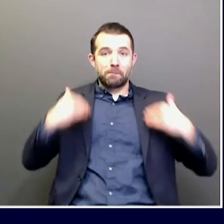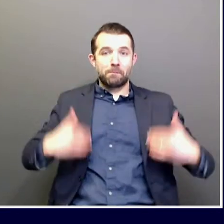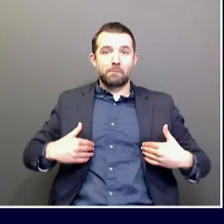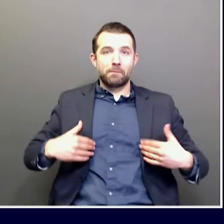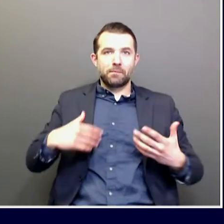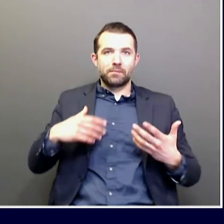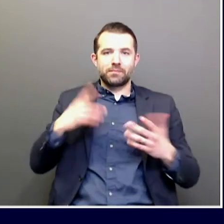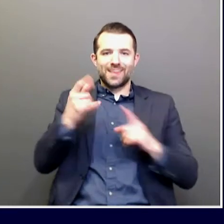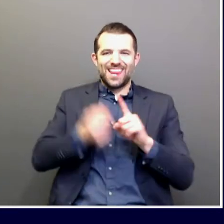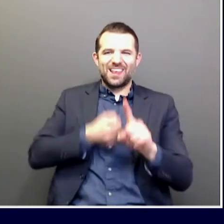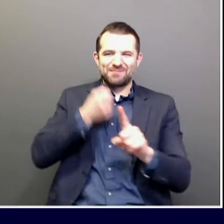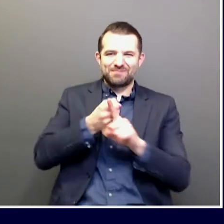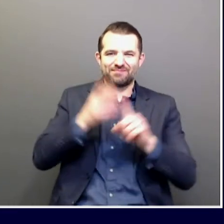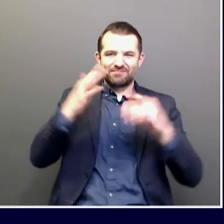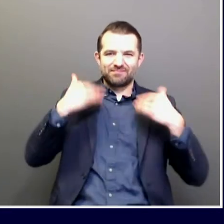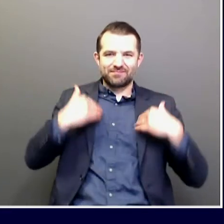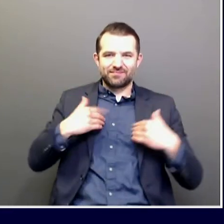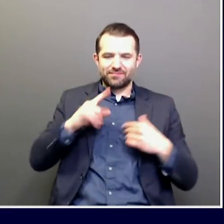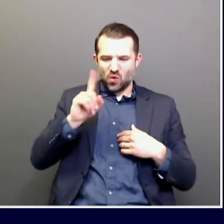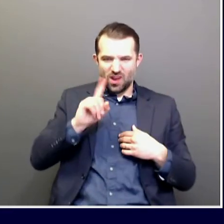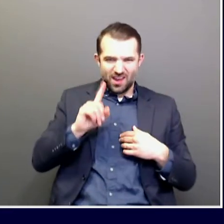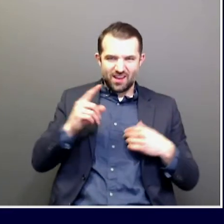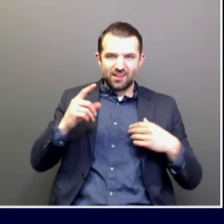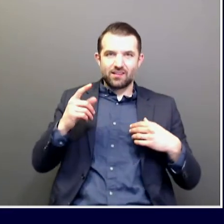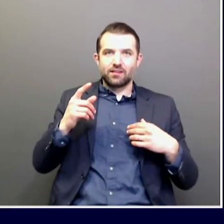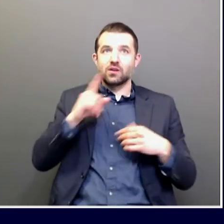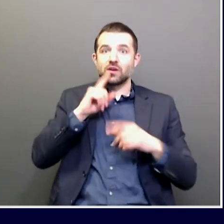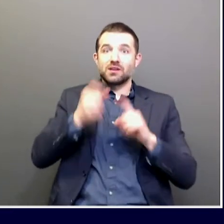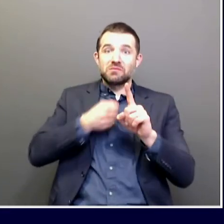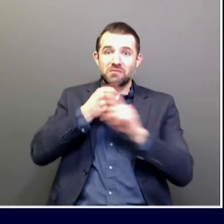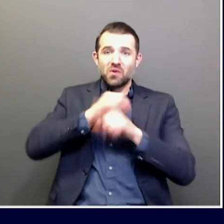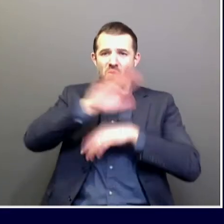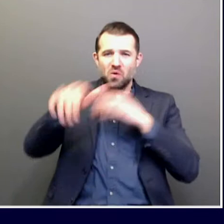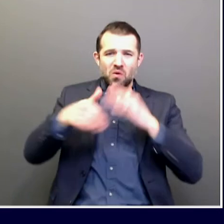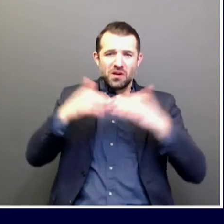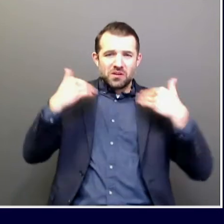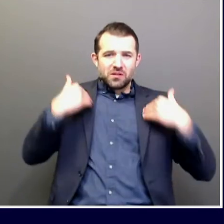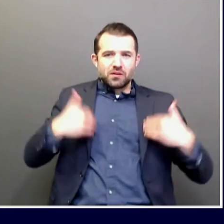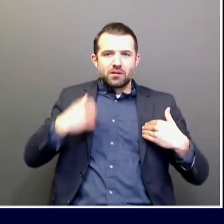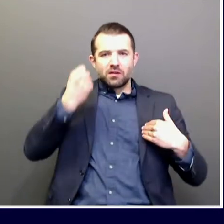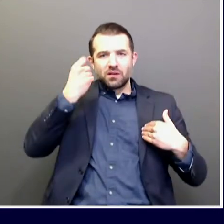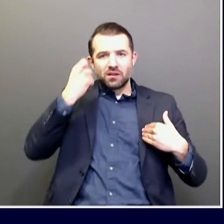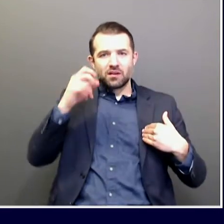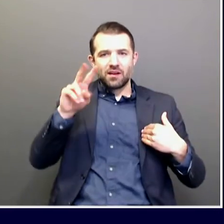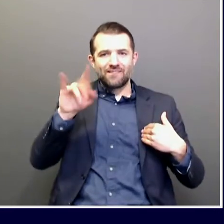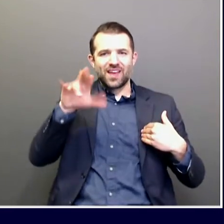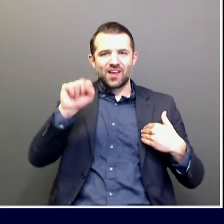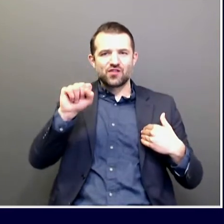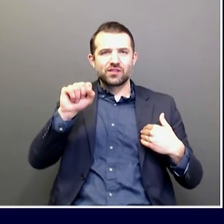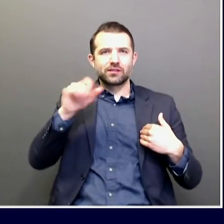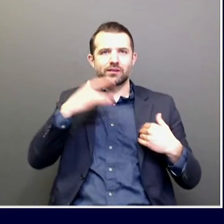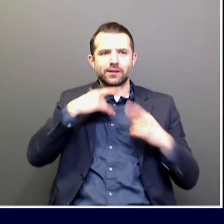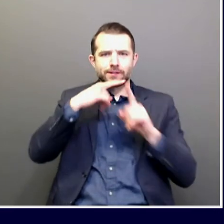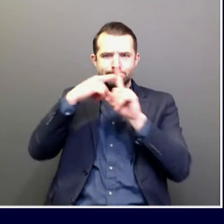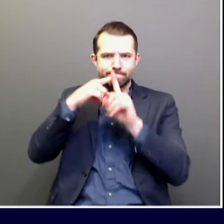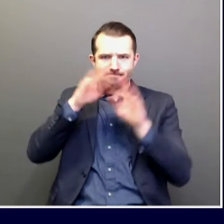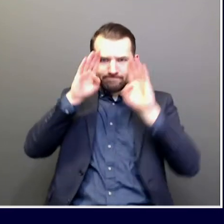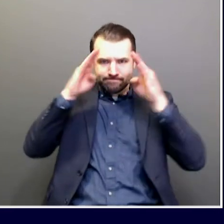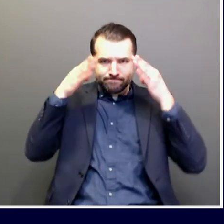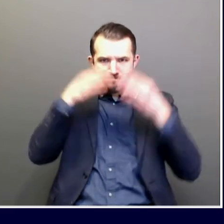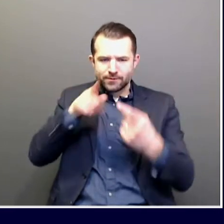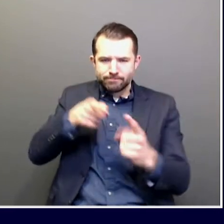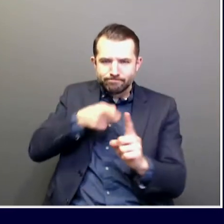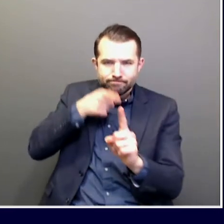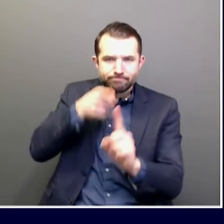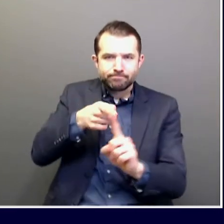lot more severe. Omicron is thought to infect the upper part of the lungs and respiratory system just a little bit more,